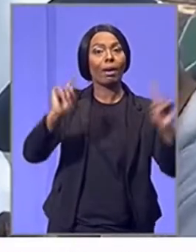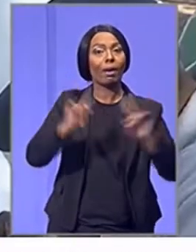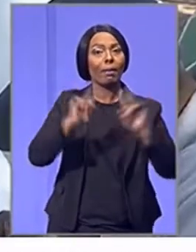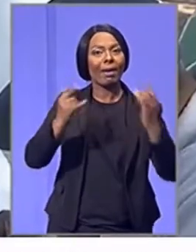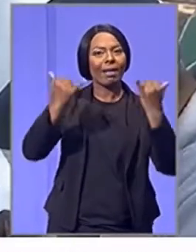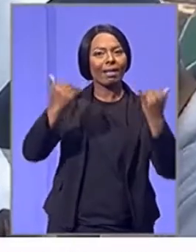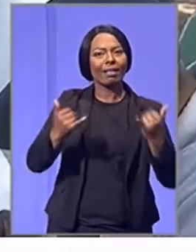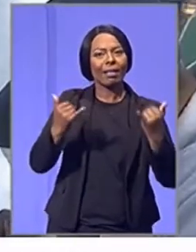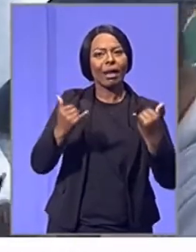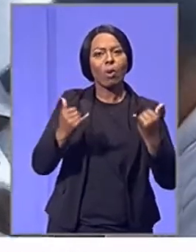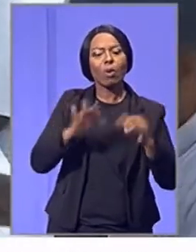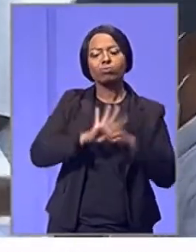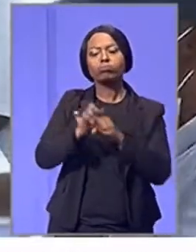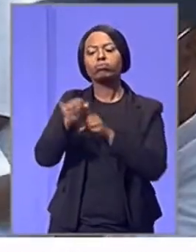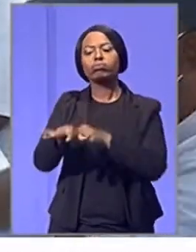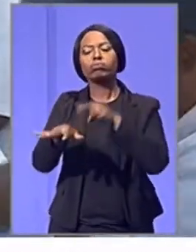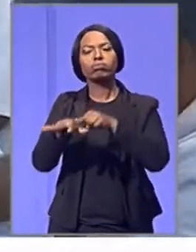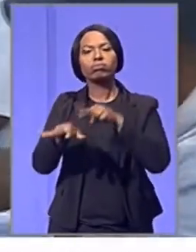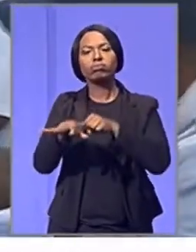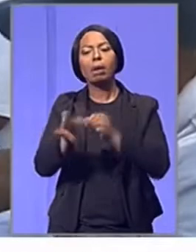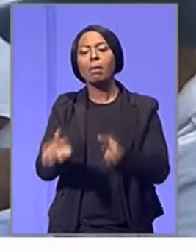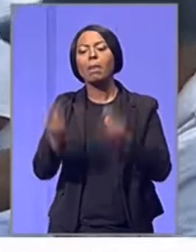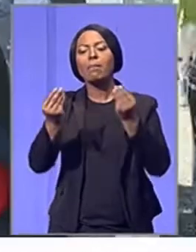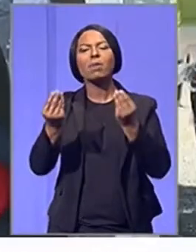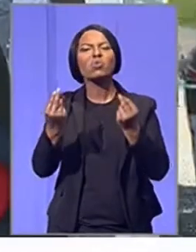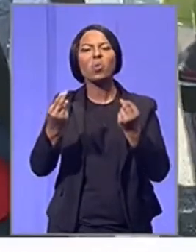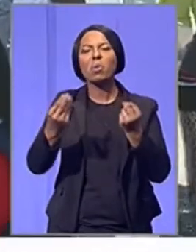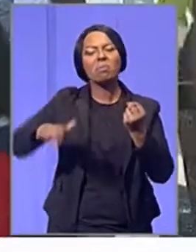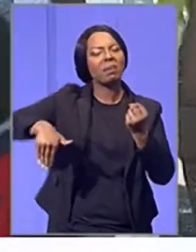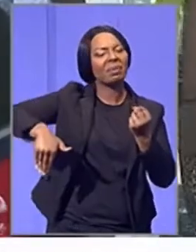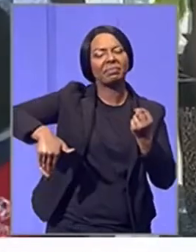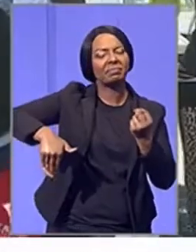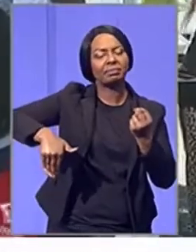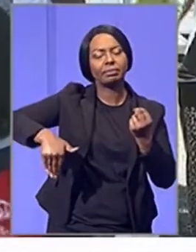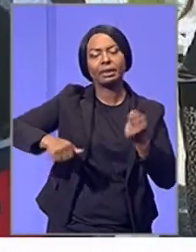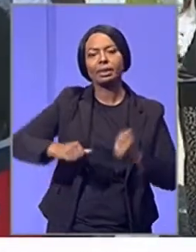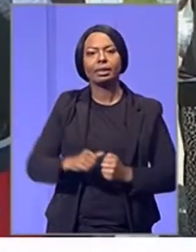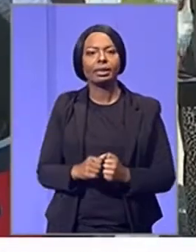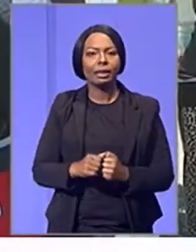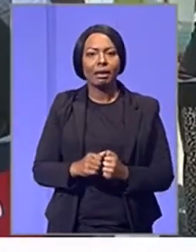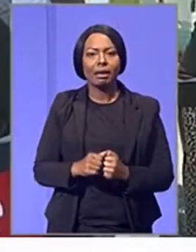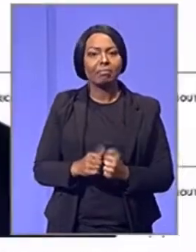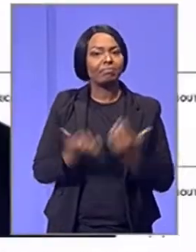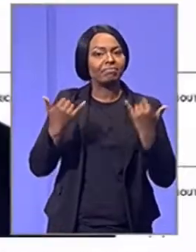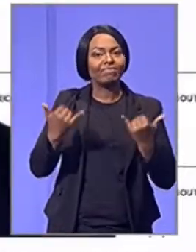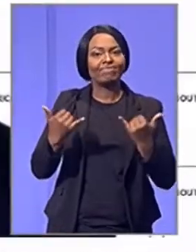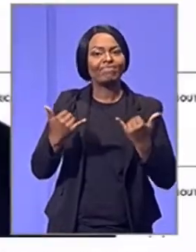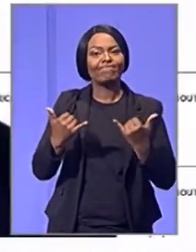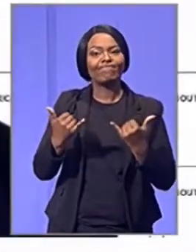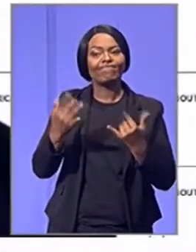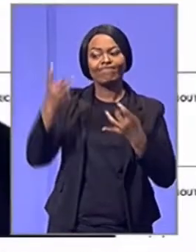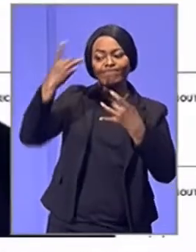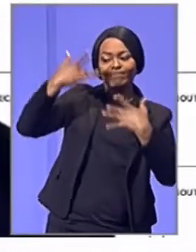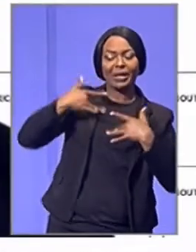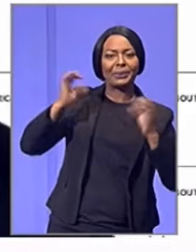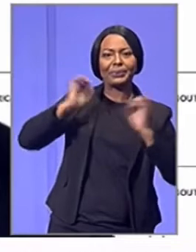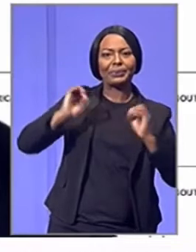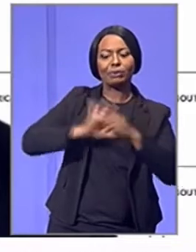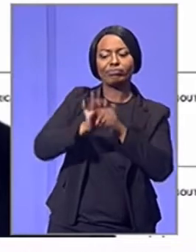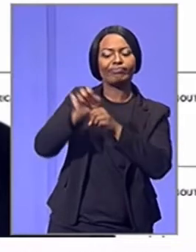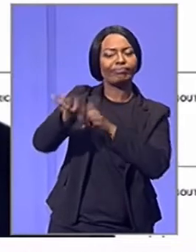leuba la COVID-19 seo se begilwego ka nageng. At this stage, we have not been alerted to a definite new